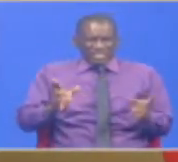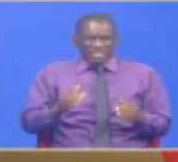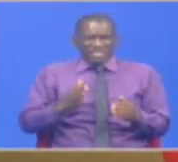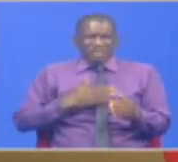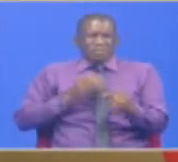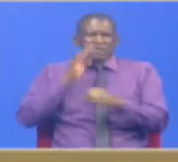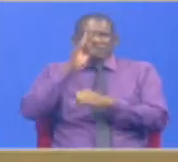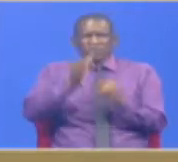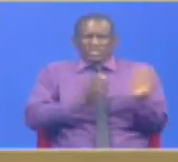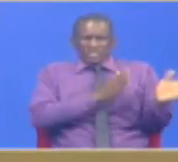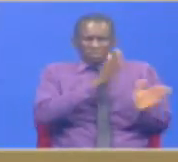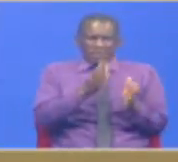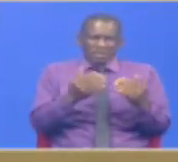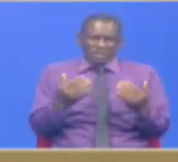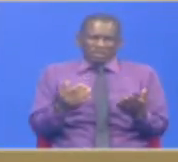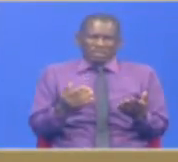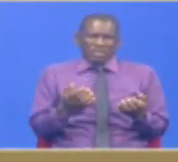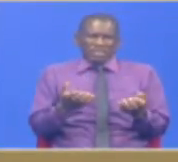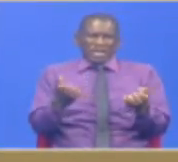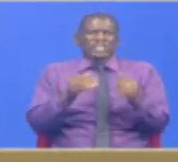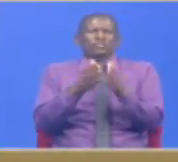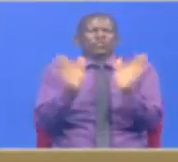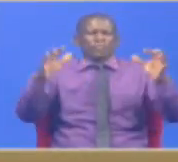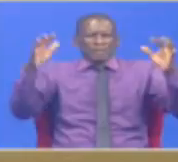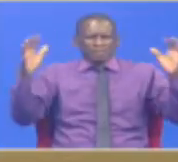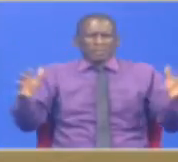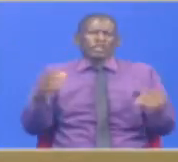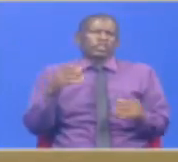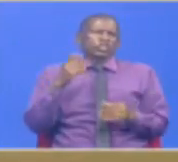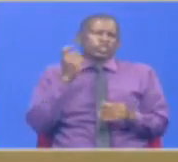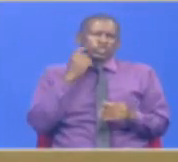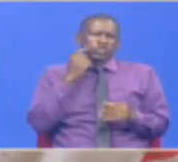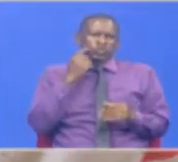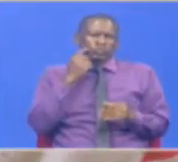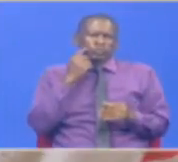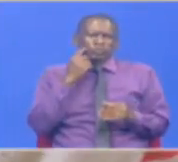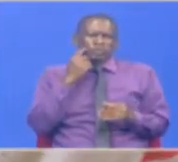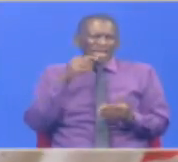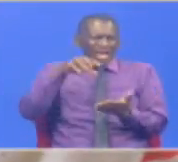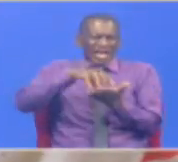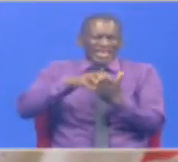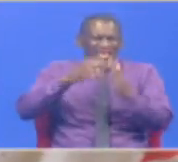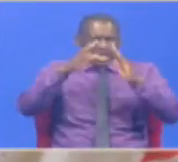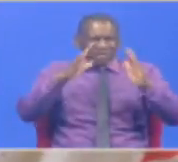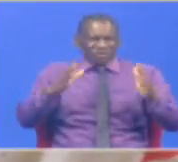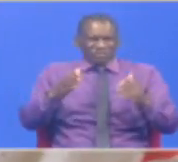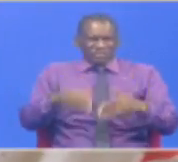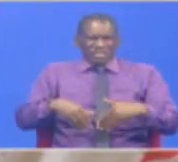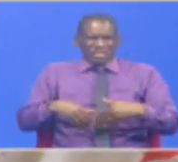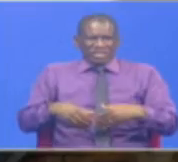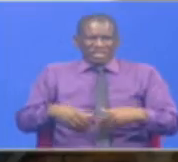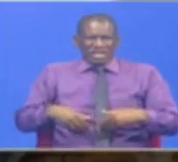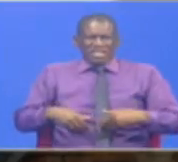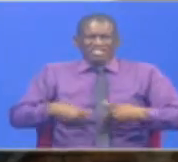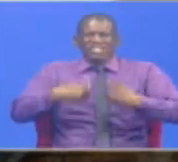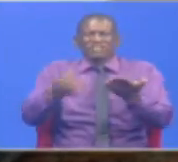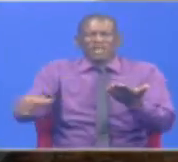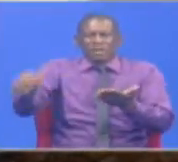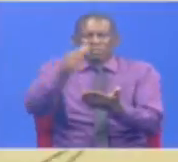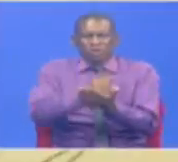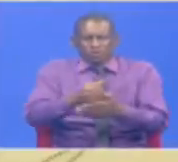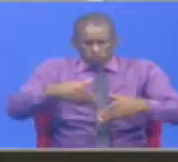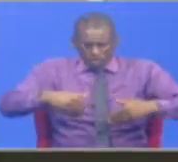plans, I need to open a bigger shop in town, a cake house. I'll offer employment to young people.